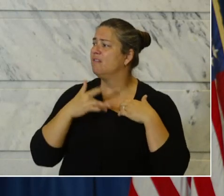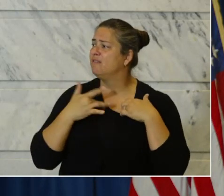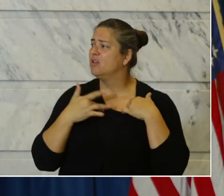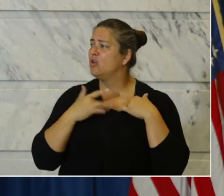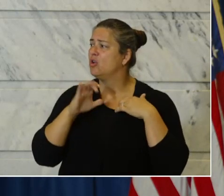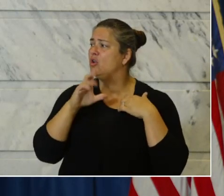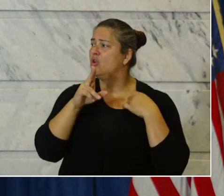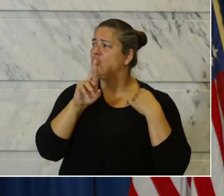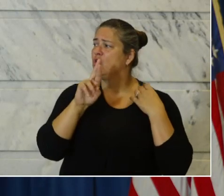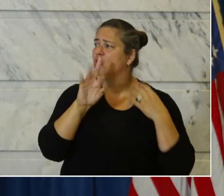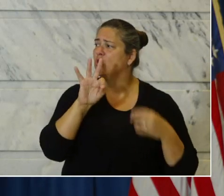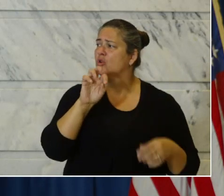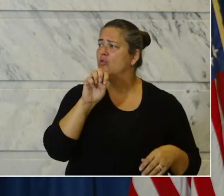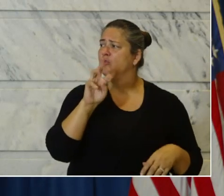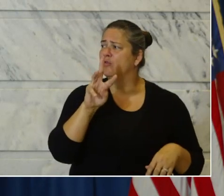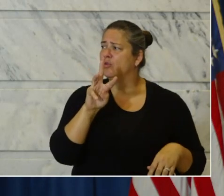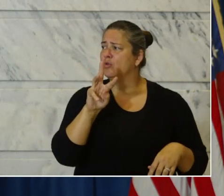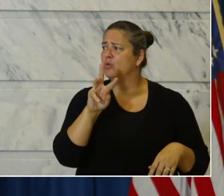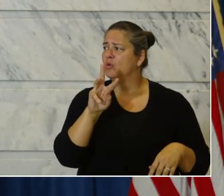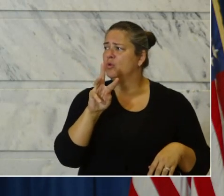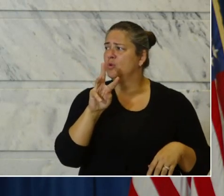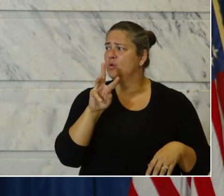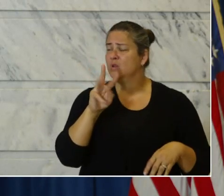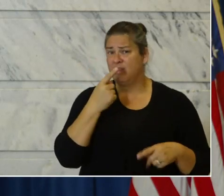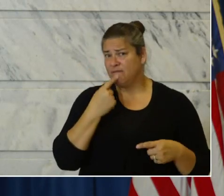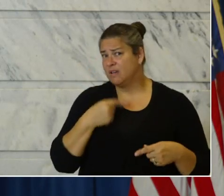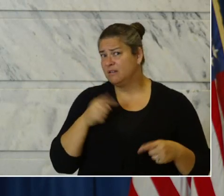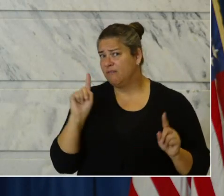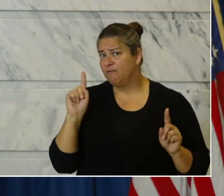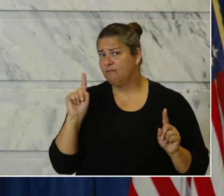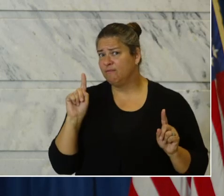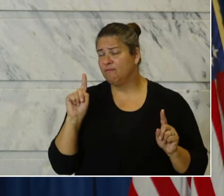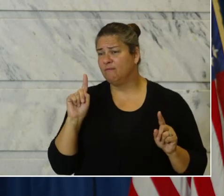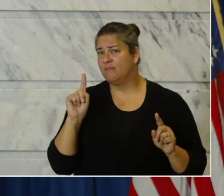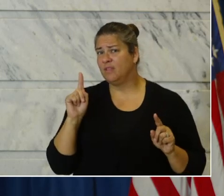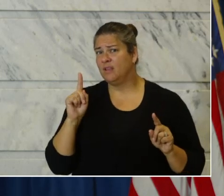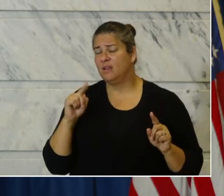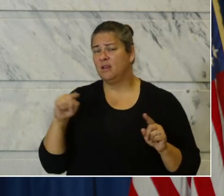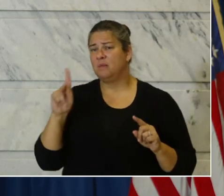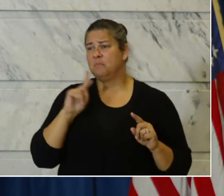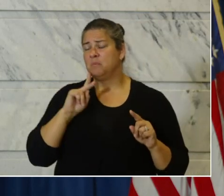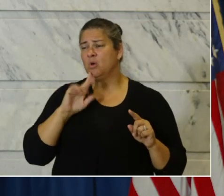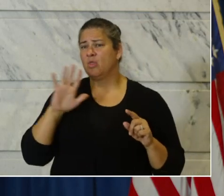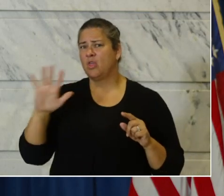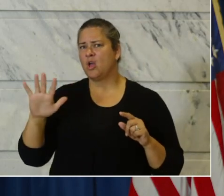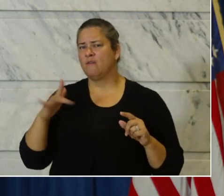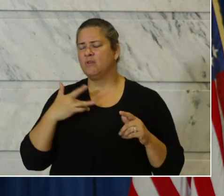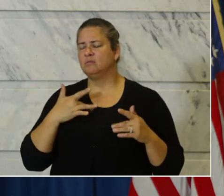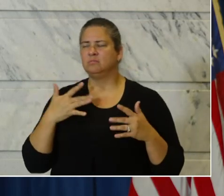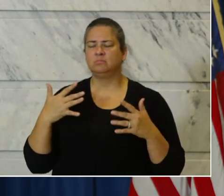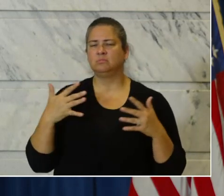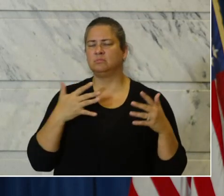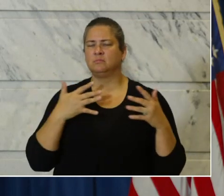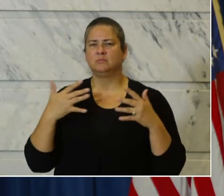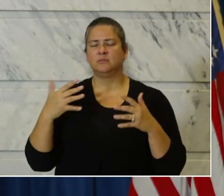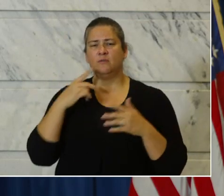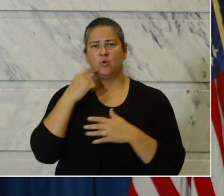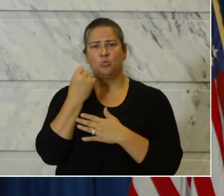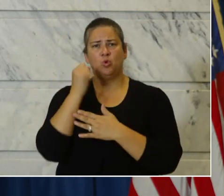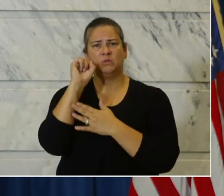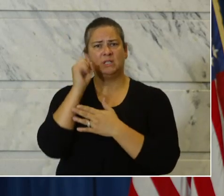effective at minimizing the tension in Louisville in regards to the protests that are happening out